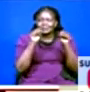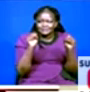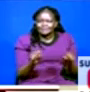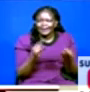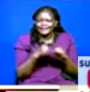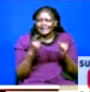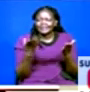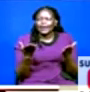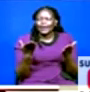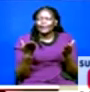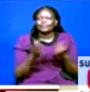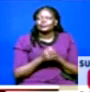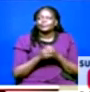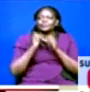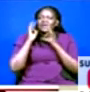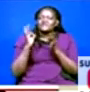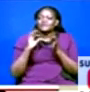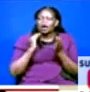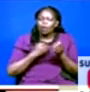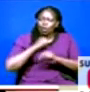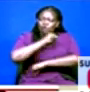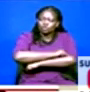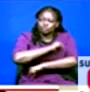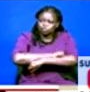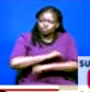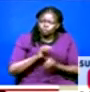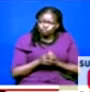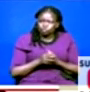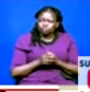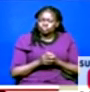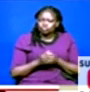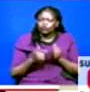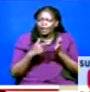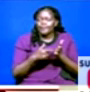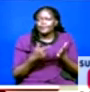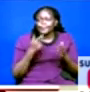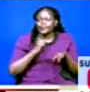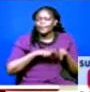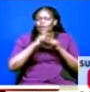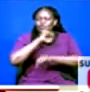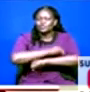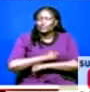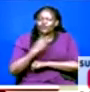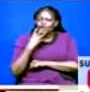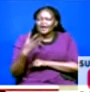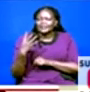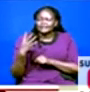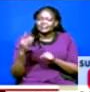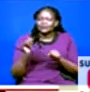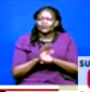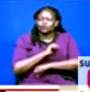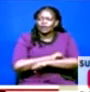now tell me, if our schools then, like for me, when I went to school, we were 400, a whole school. Now